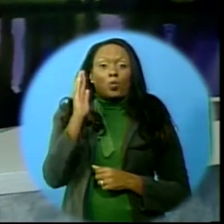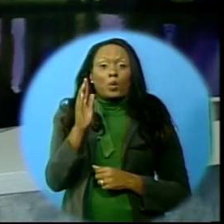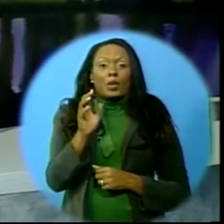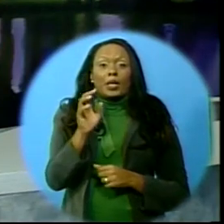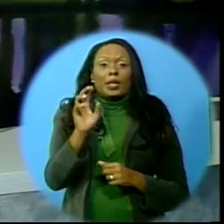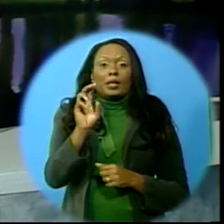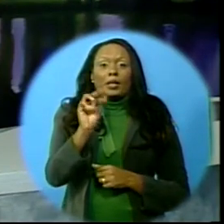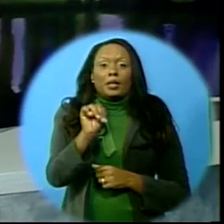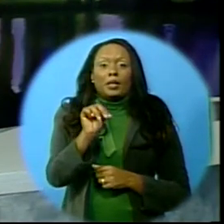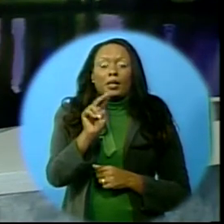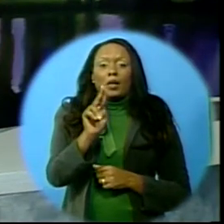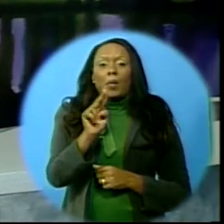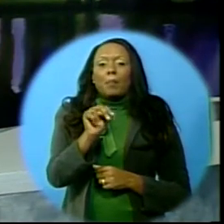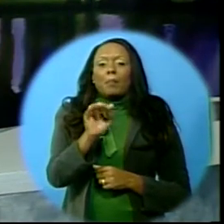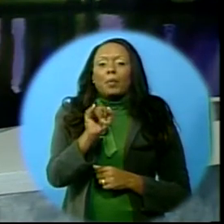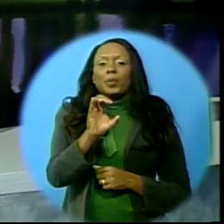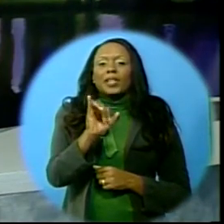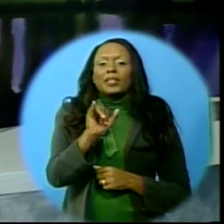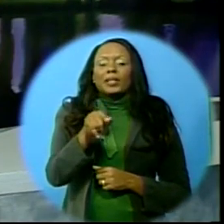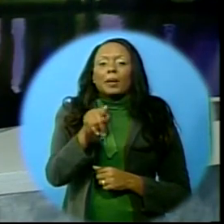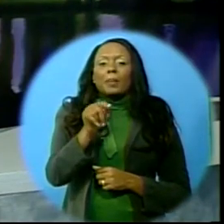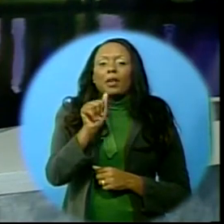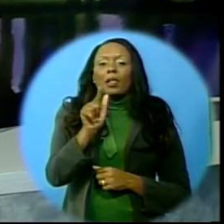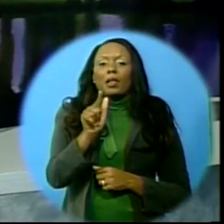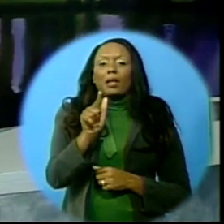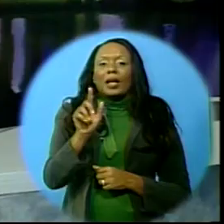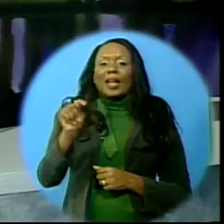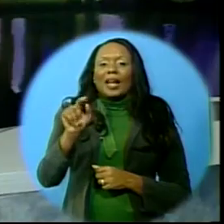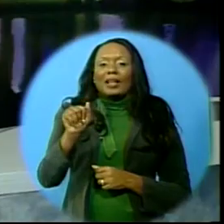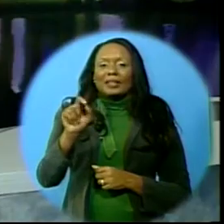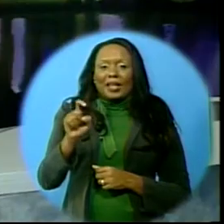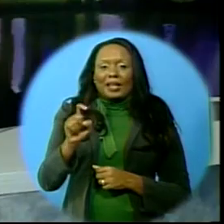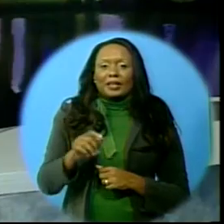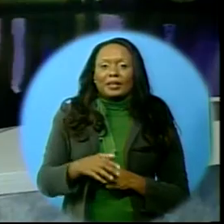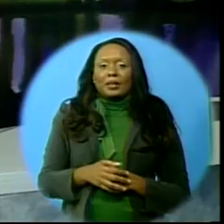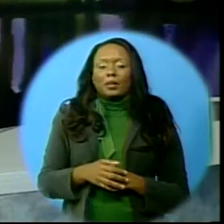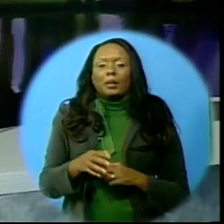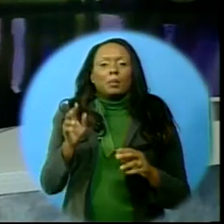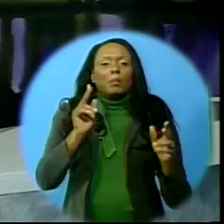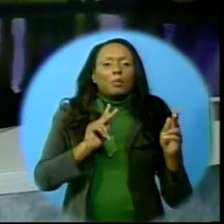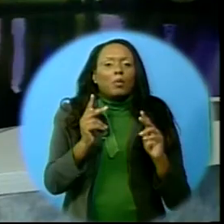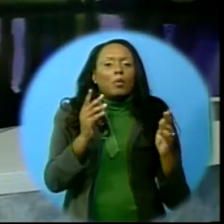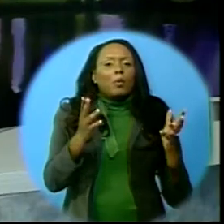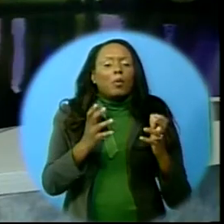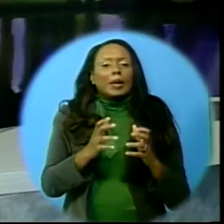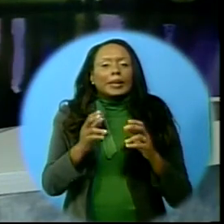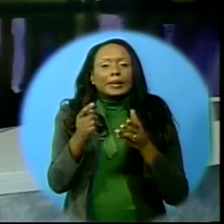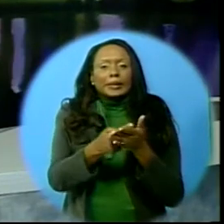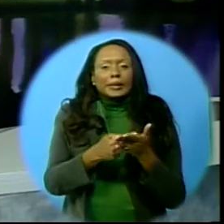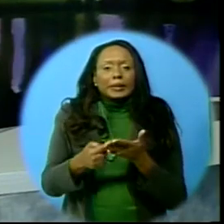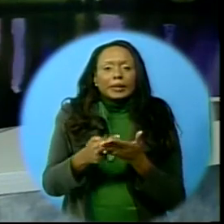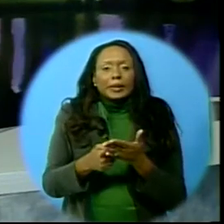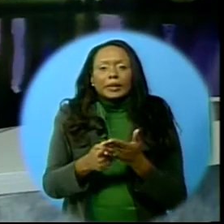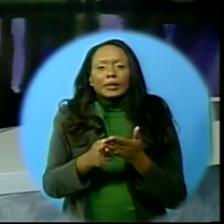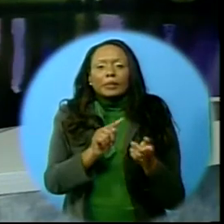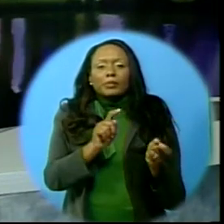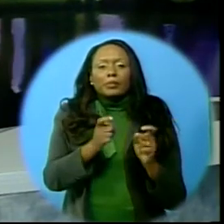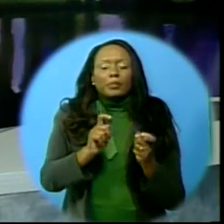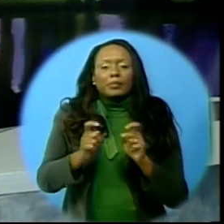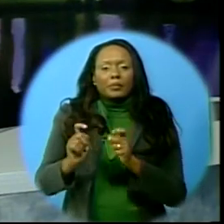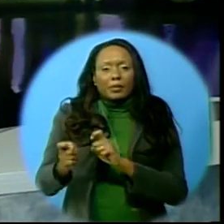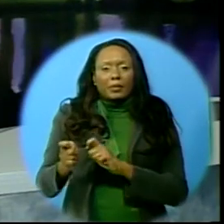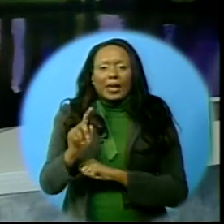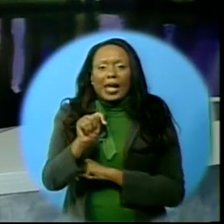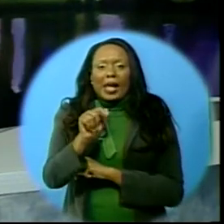The resolution acknowledges government's case for the implementation of the tax and subsequent attempts to make certain changes